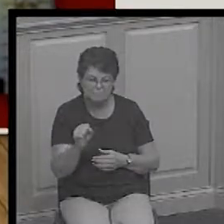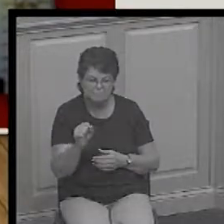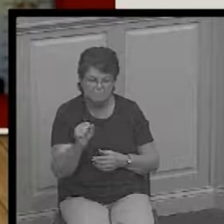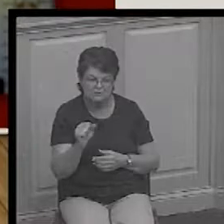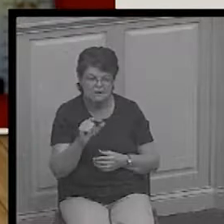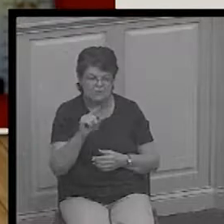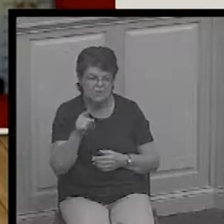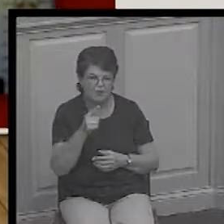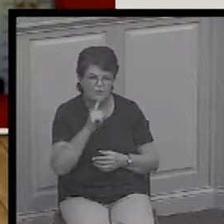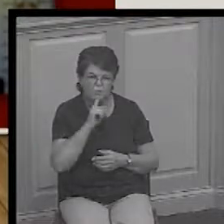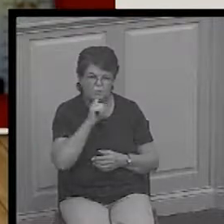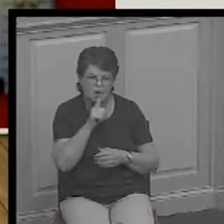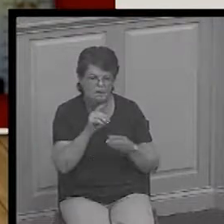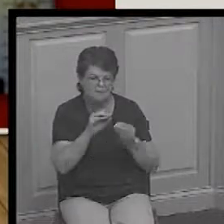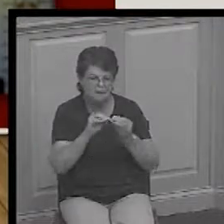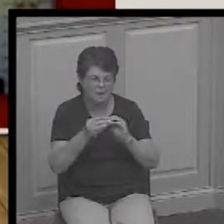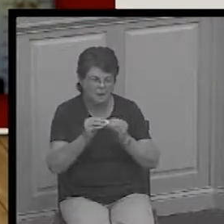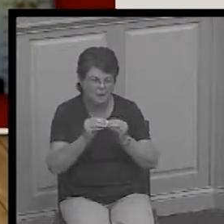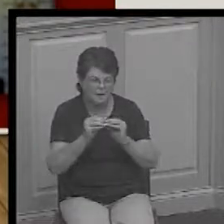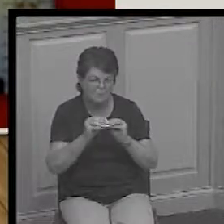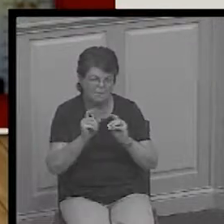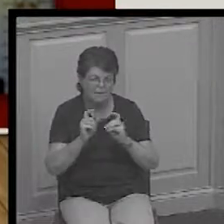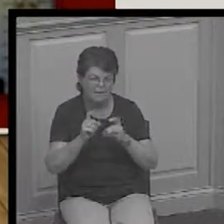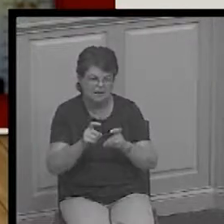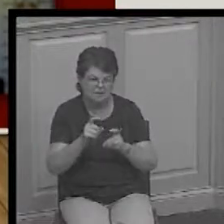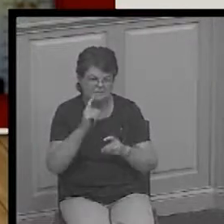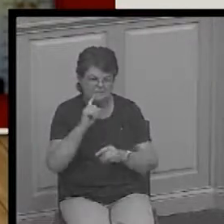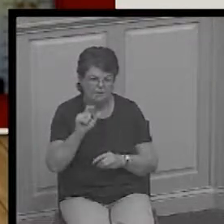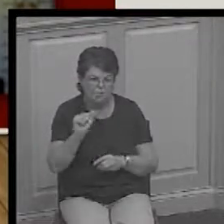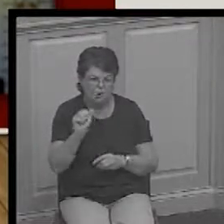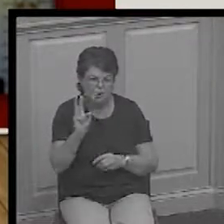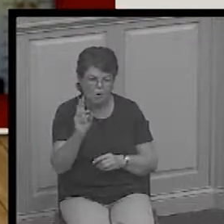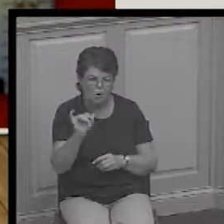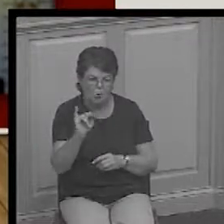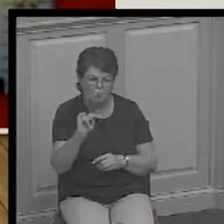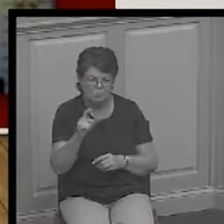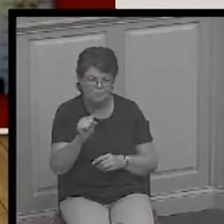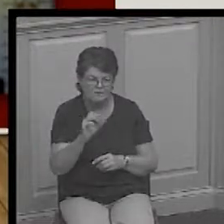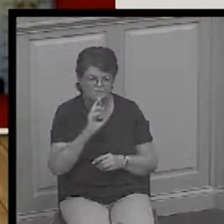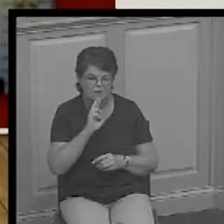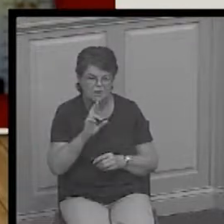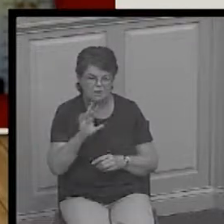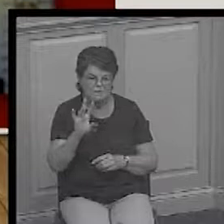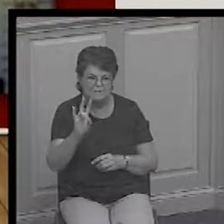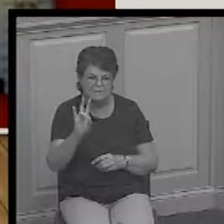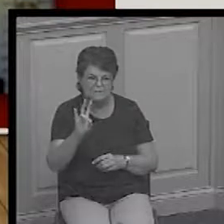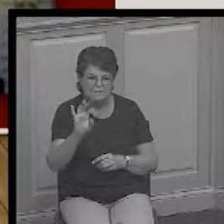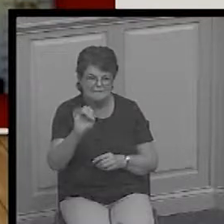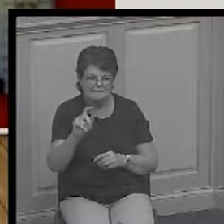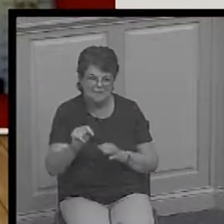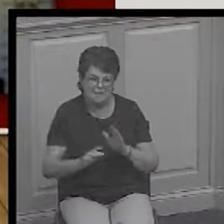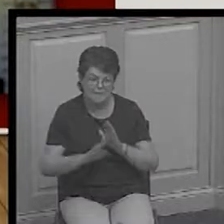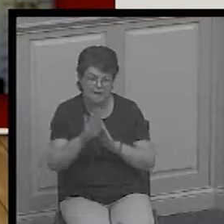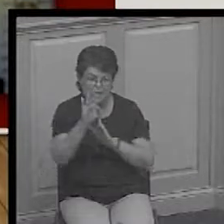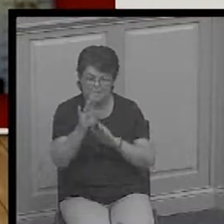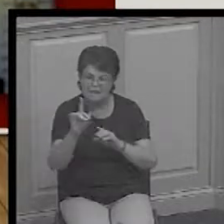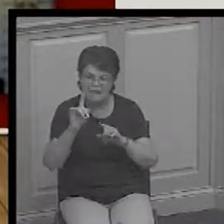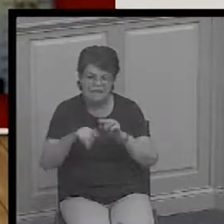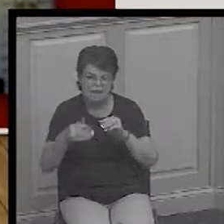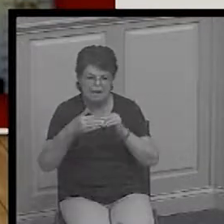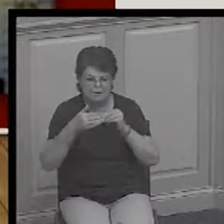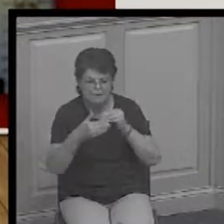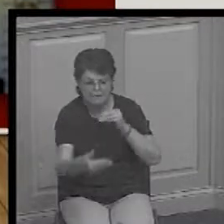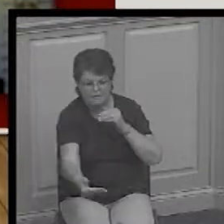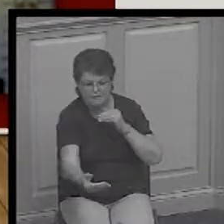The only real numbers that it gives for awnings anymore is 7 feet up and projecting more than 4 feet out.